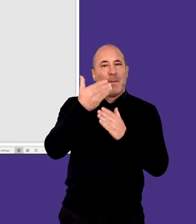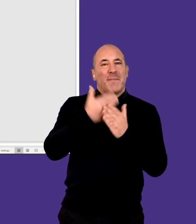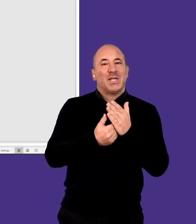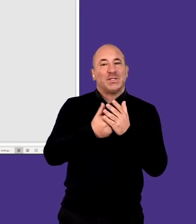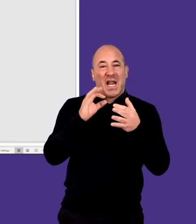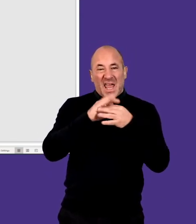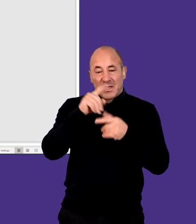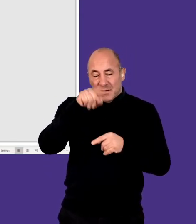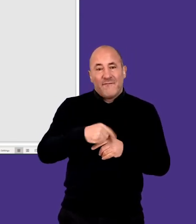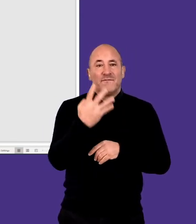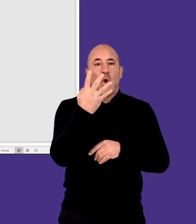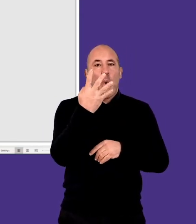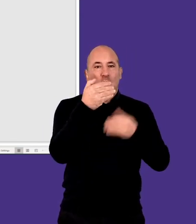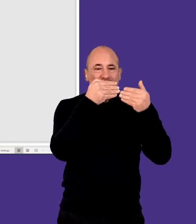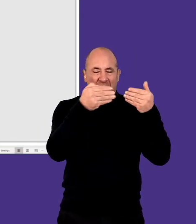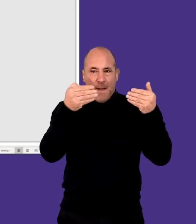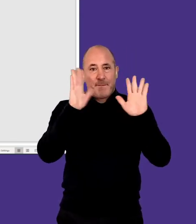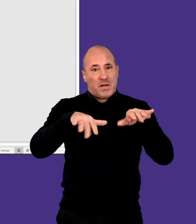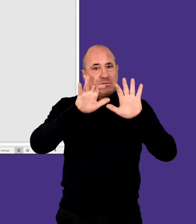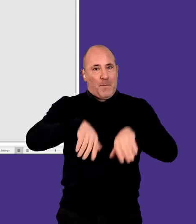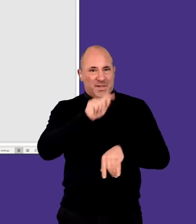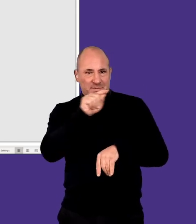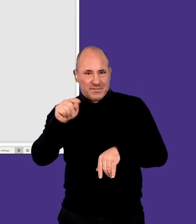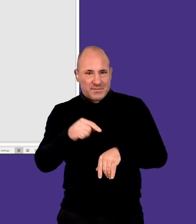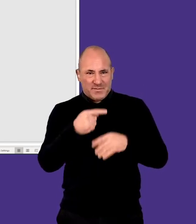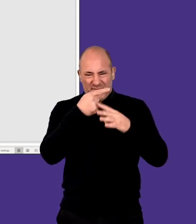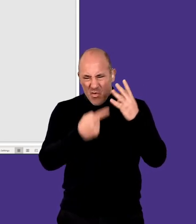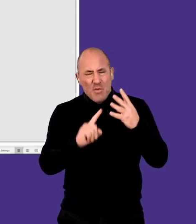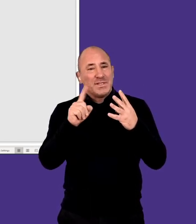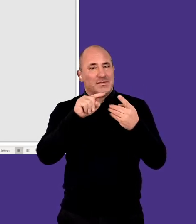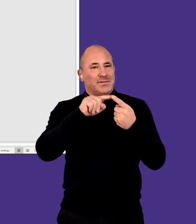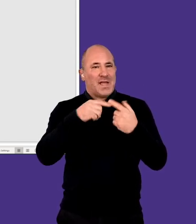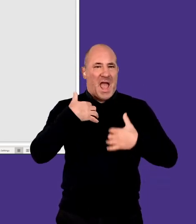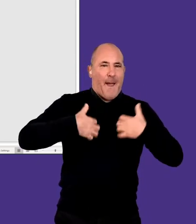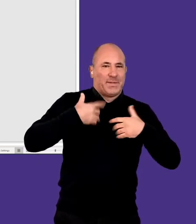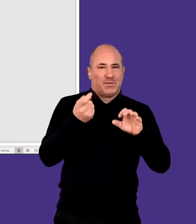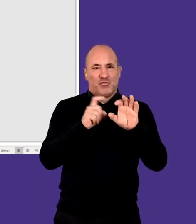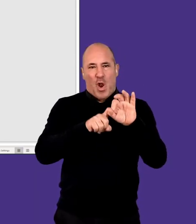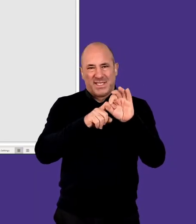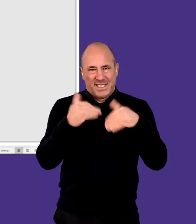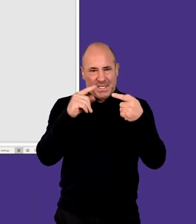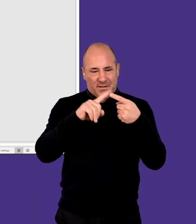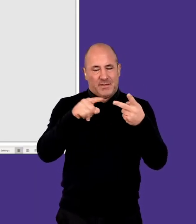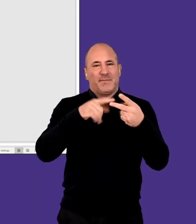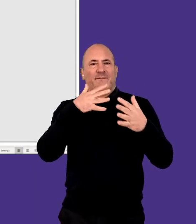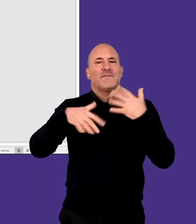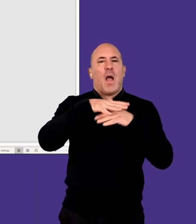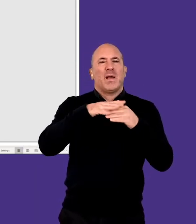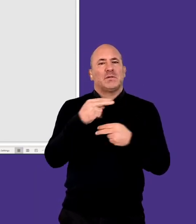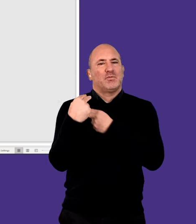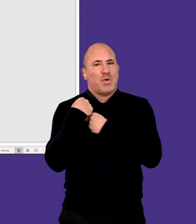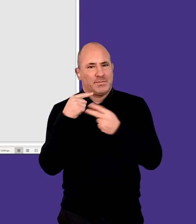links to each of the 4 tabs you'll need to complete. These tabs are ambition and quality,